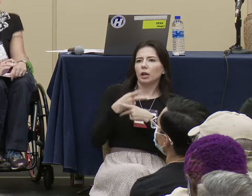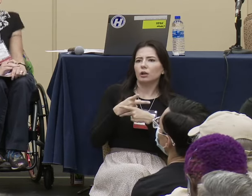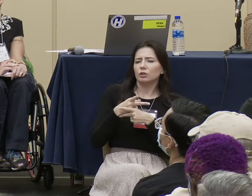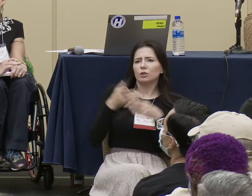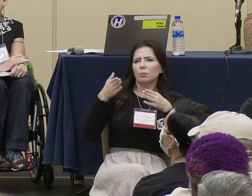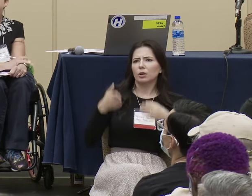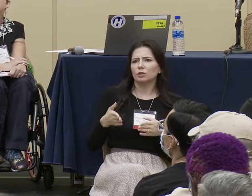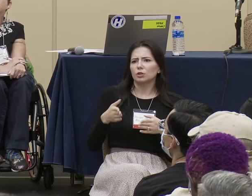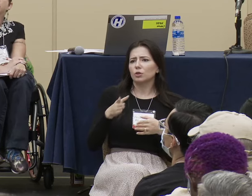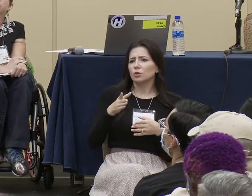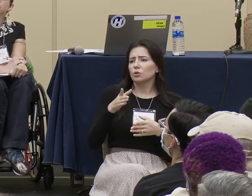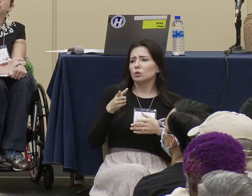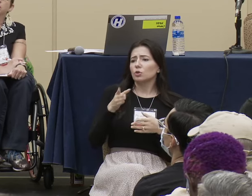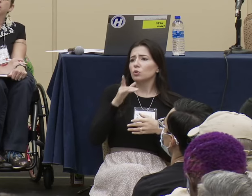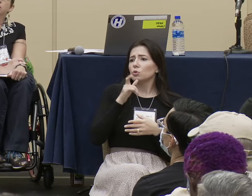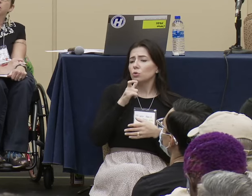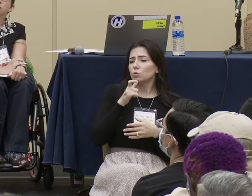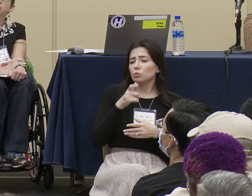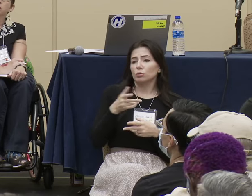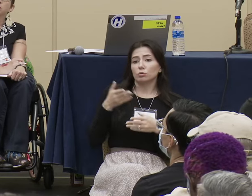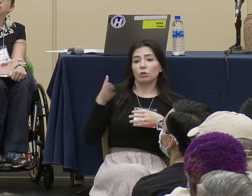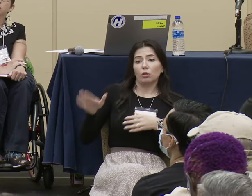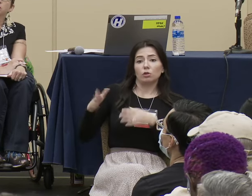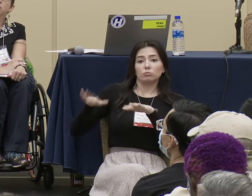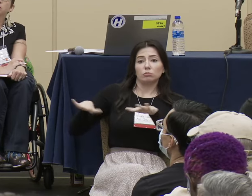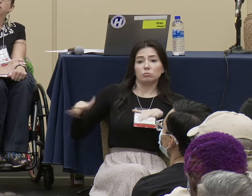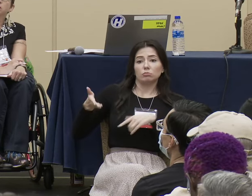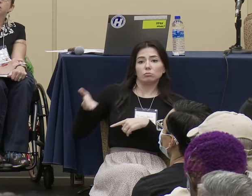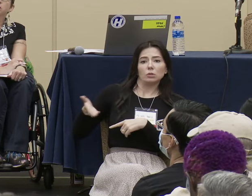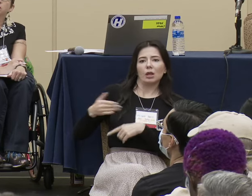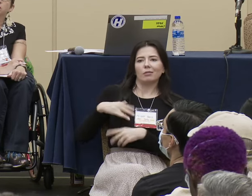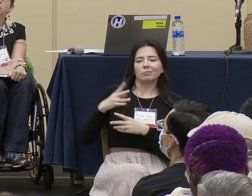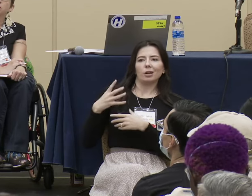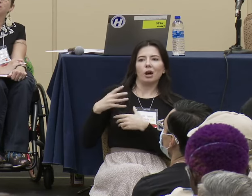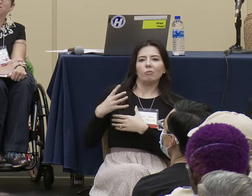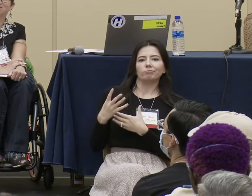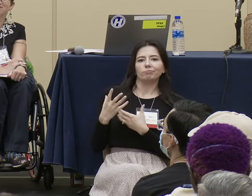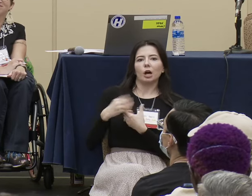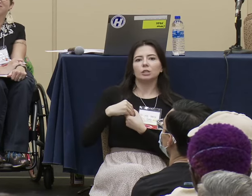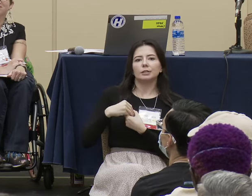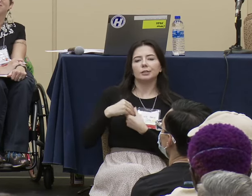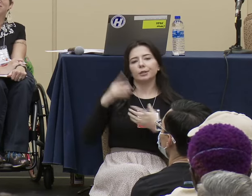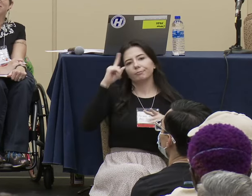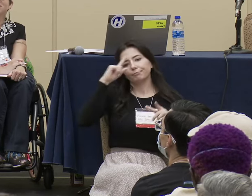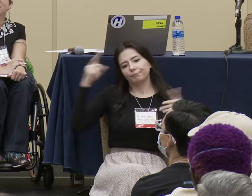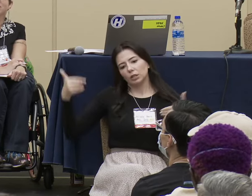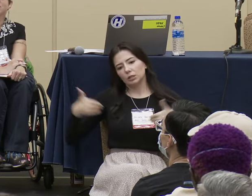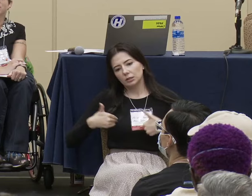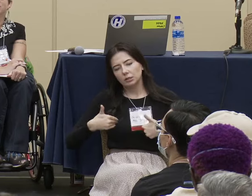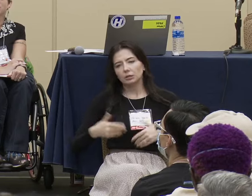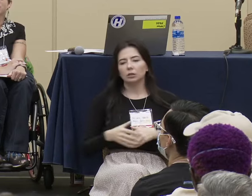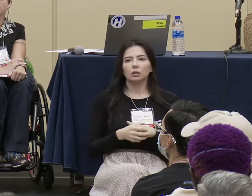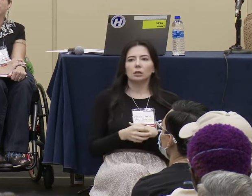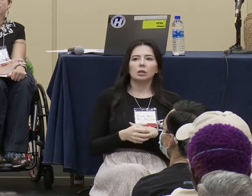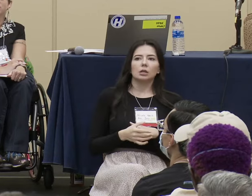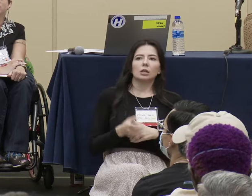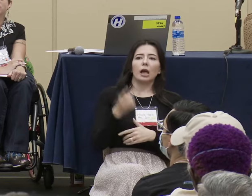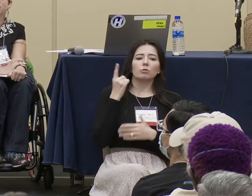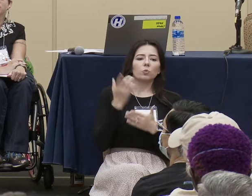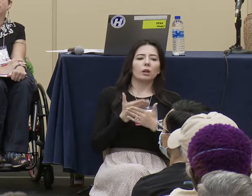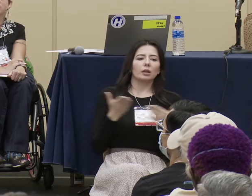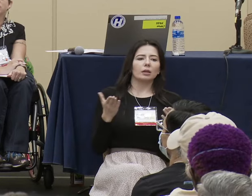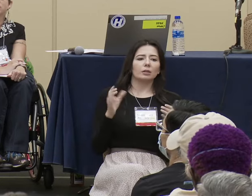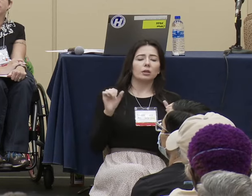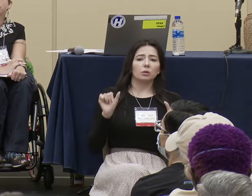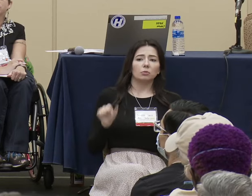child is autistic, and she's called us several times just so she could take a nap. And that's one of the things that we